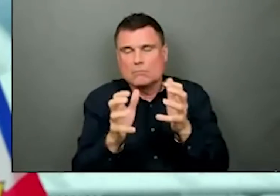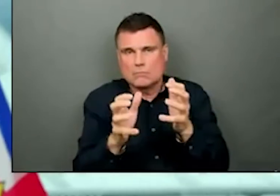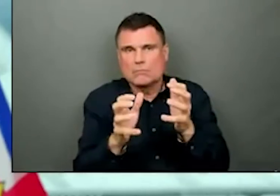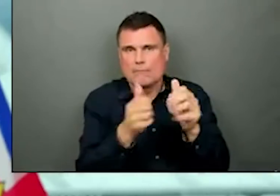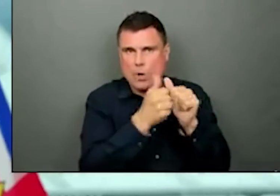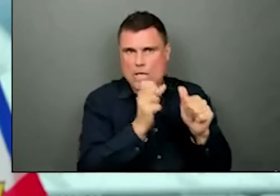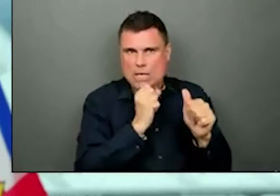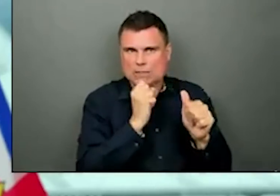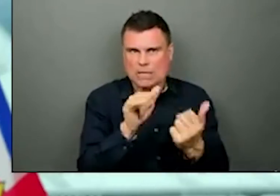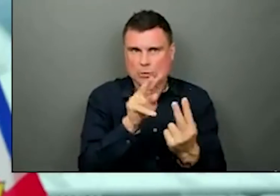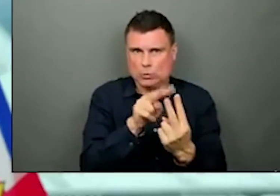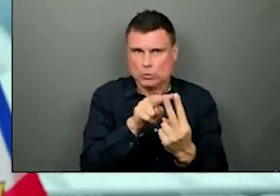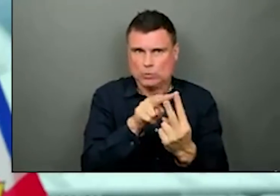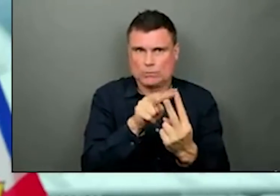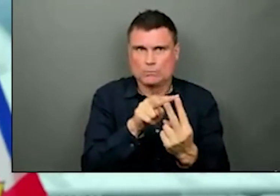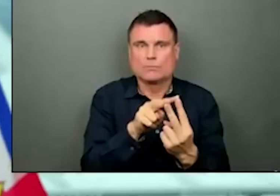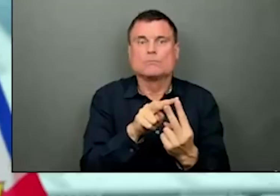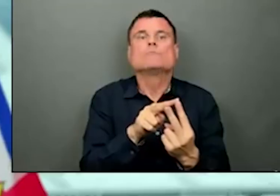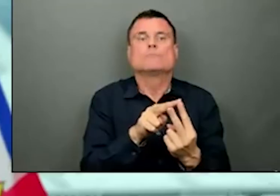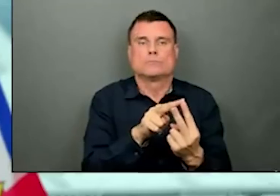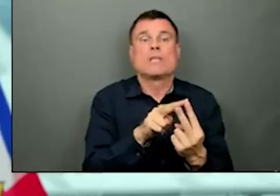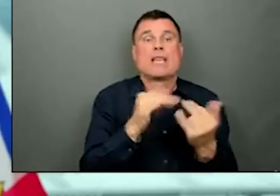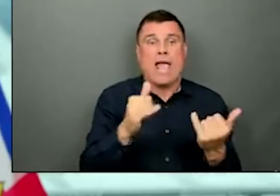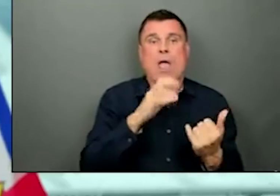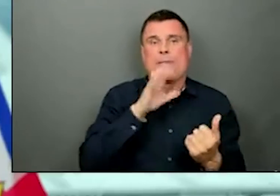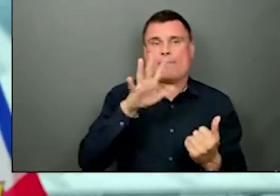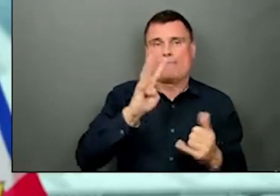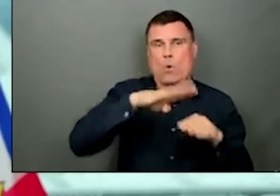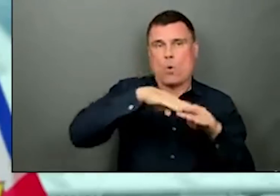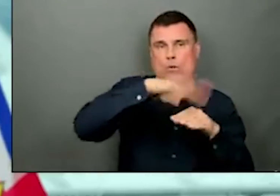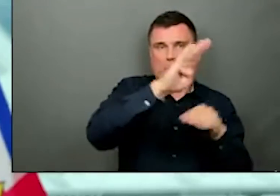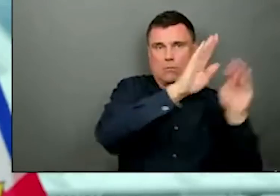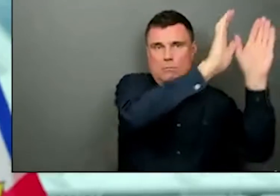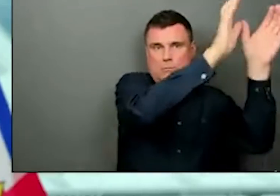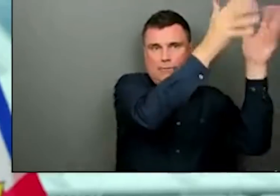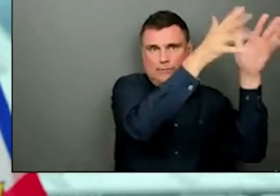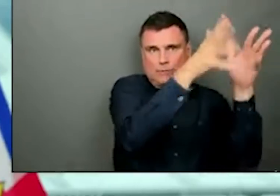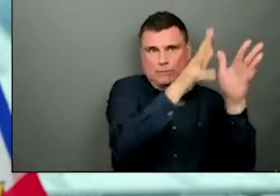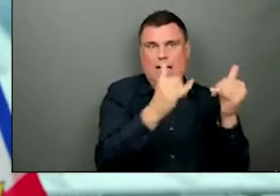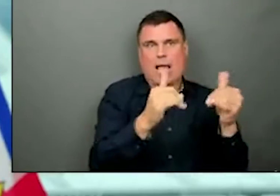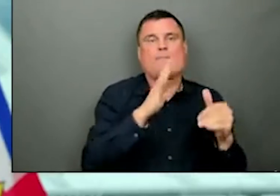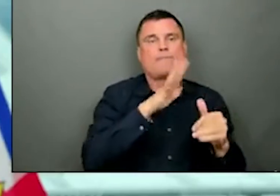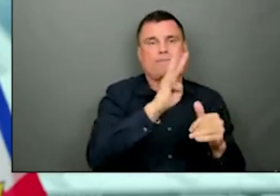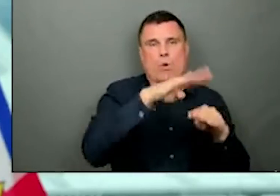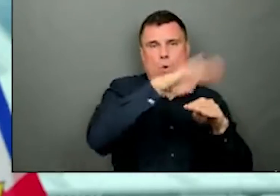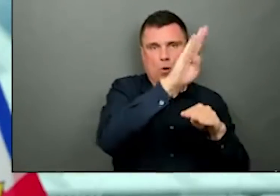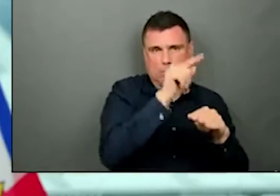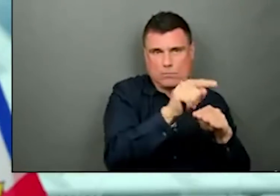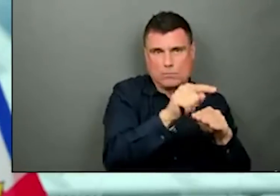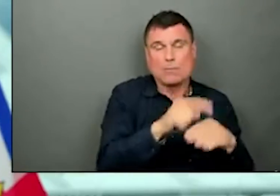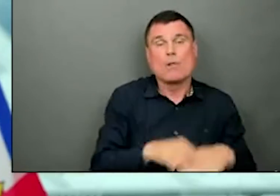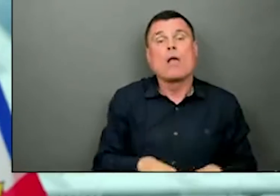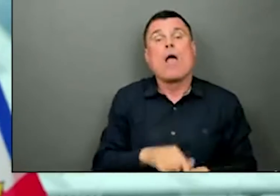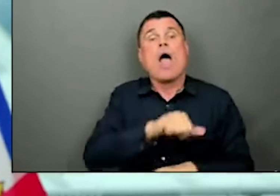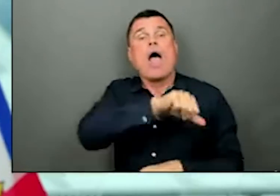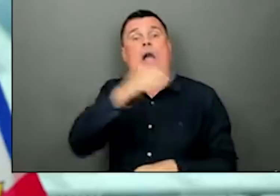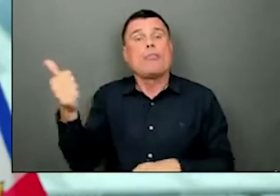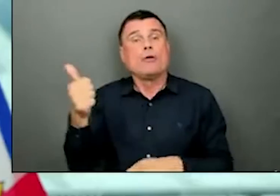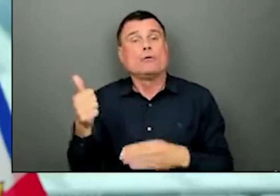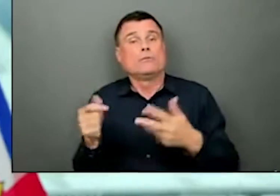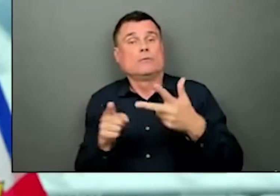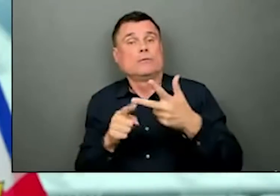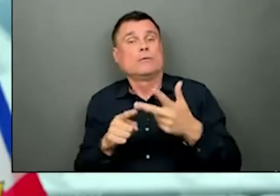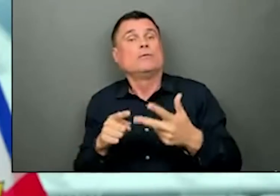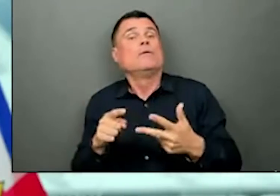We have reached a new and encouraging point in this vaccine supply. Starting today, the vaccine that we